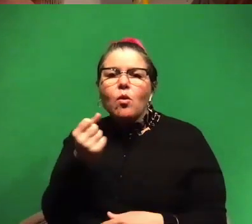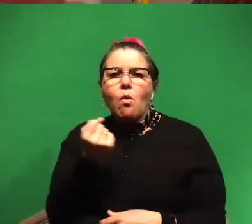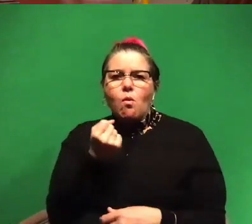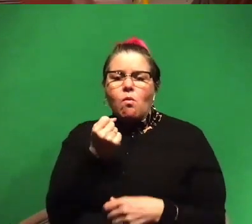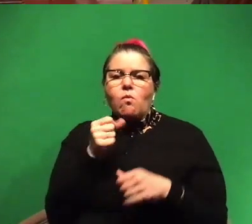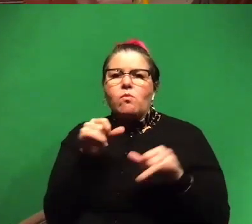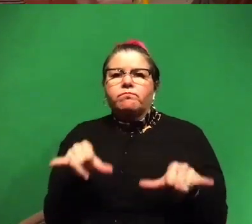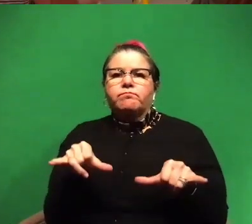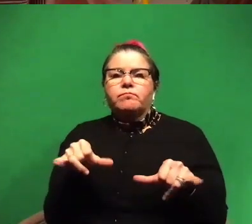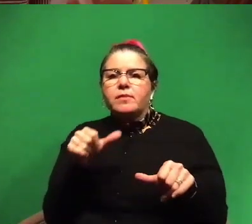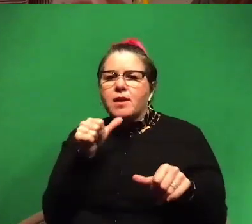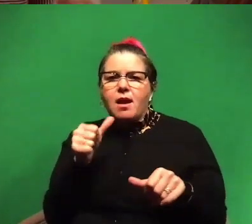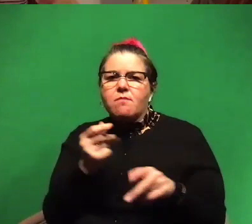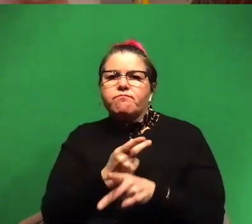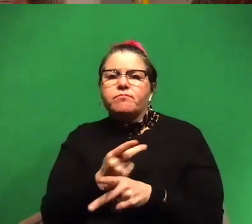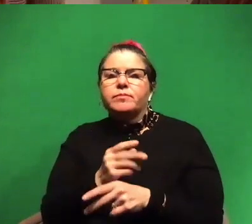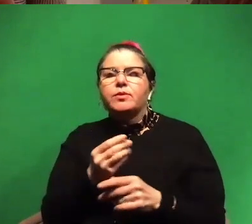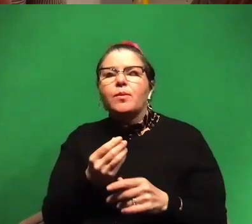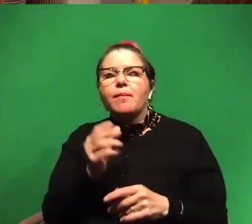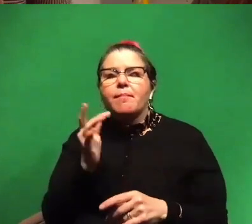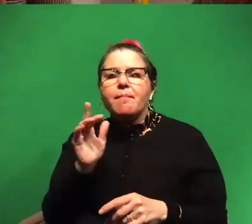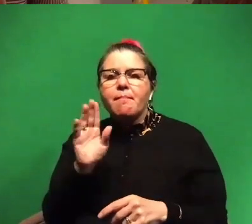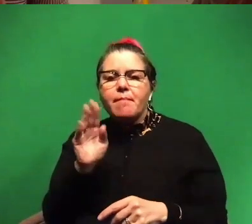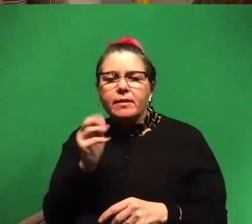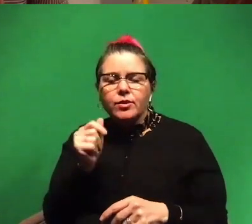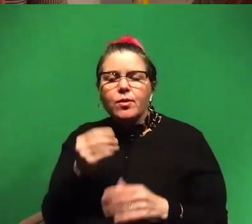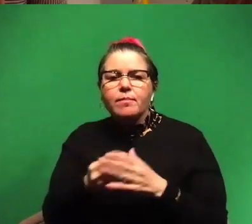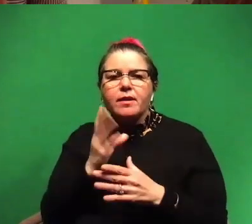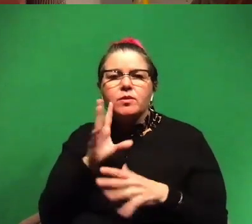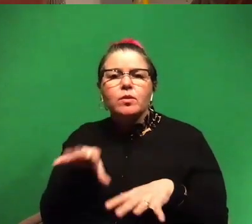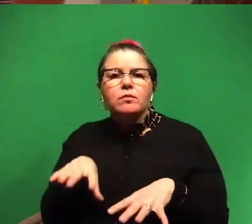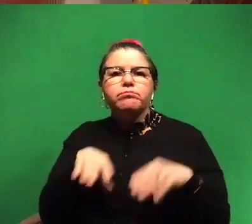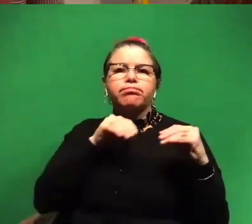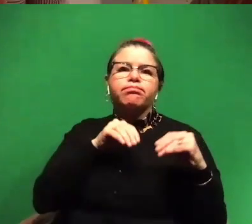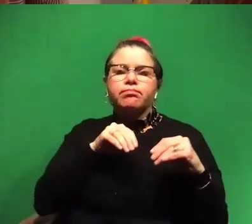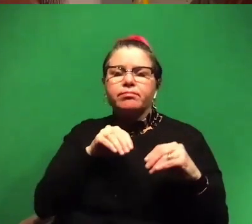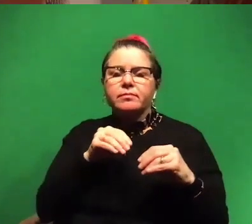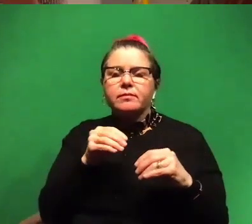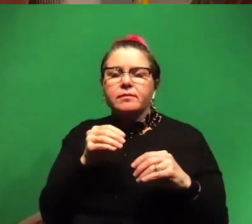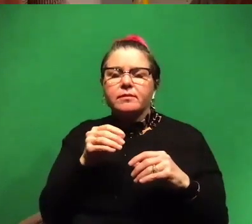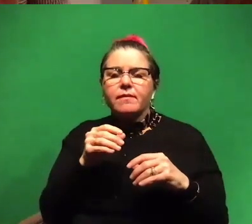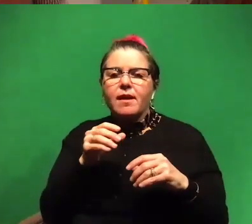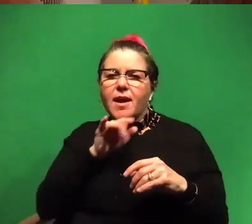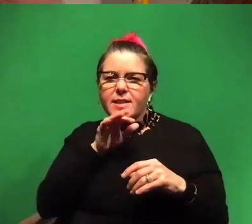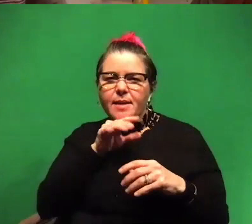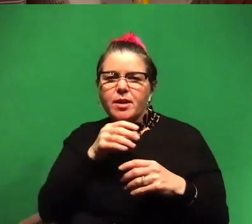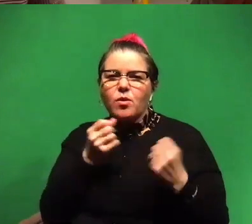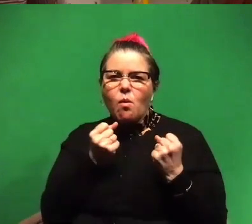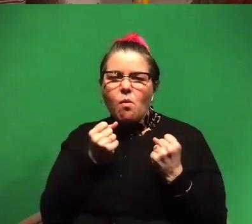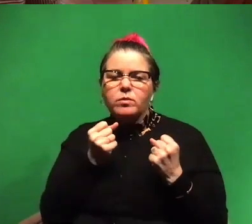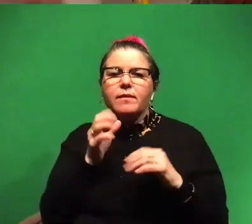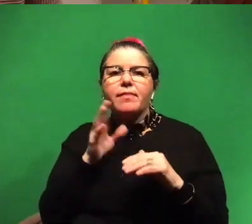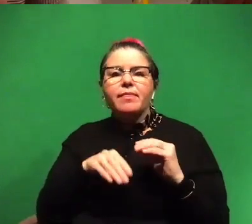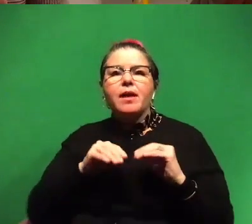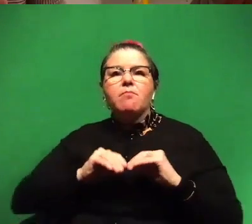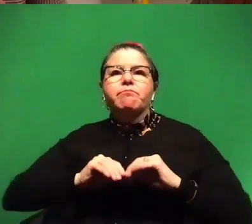kind of. So they bacteria or plants that will take up contamination and kind of hold it rather than letting it